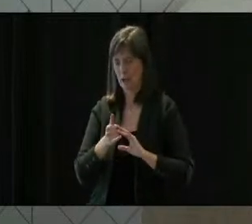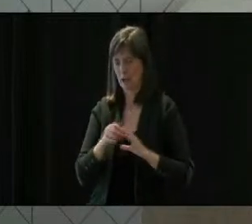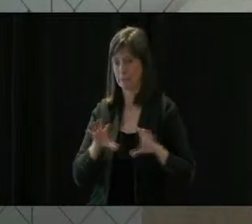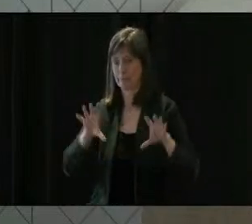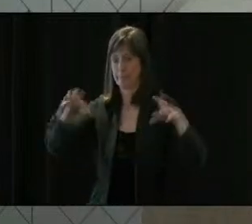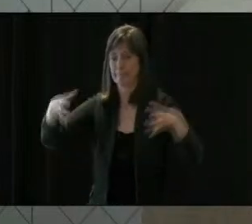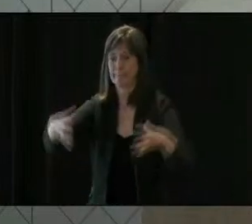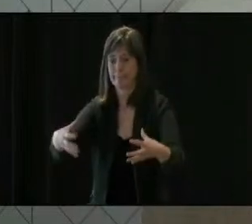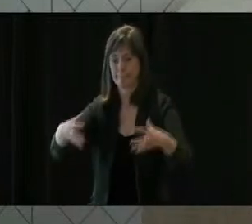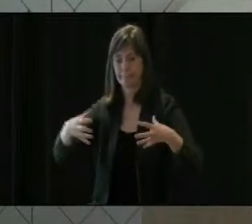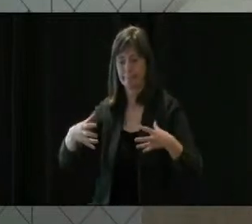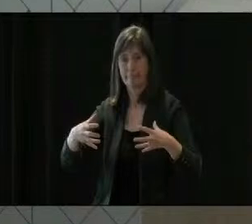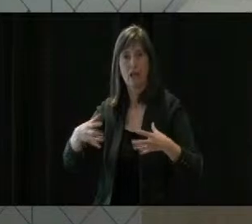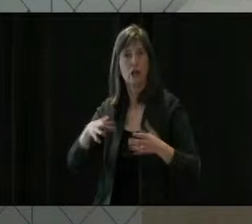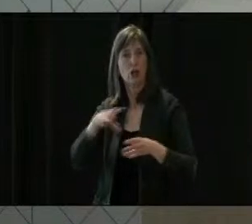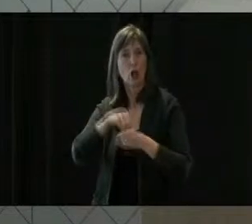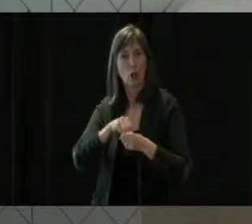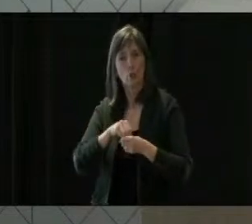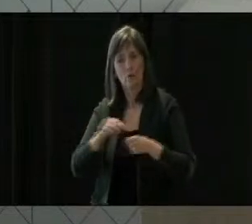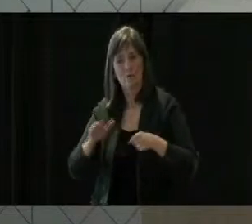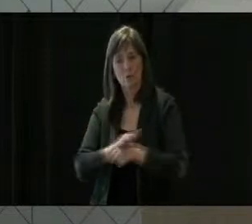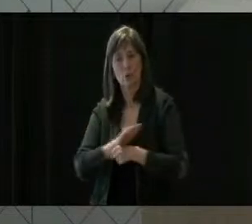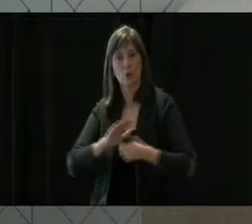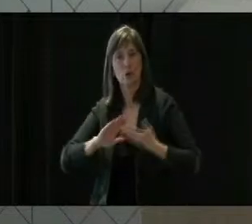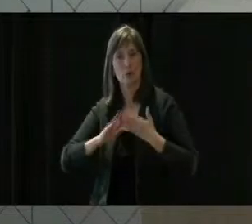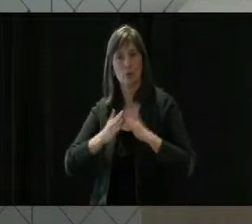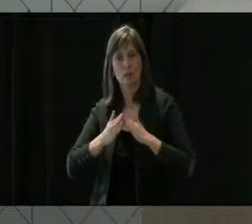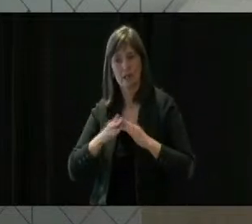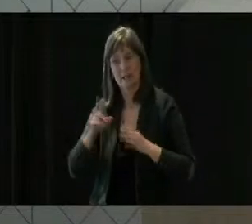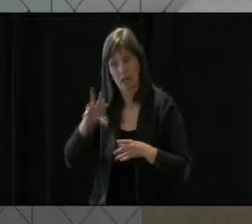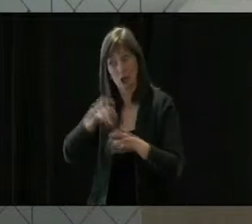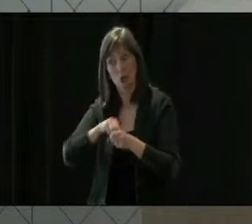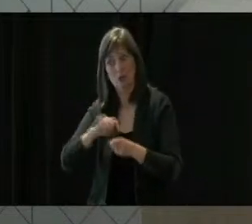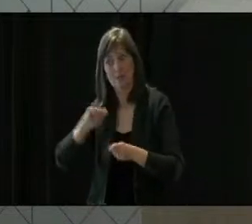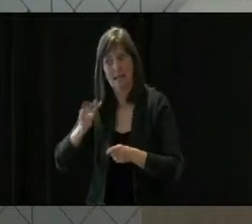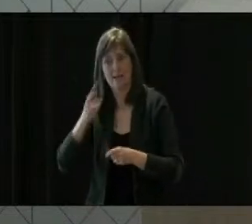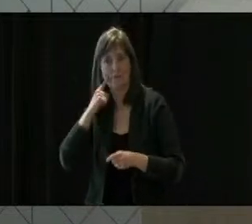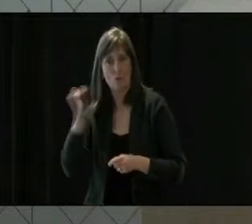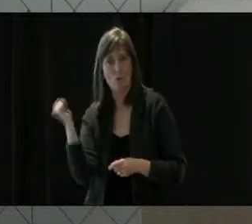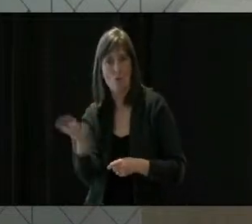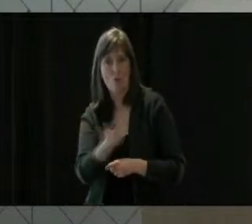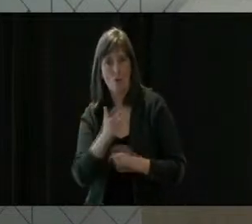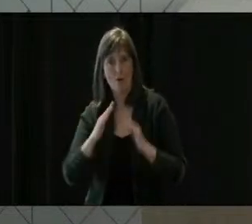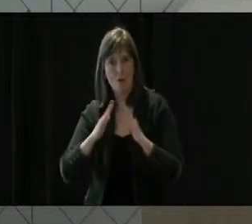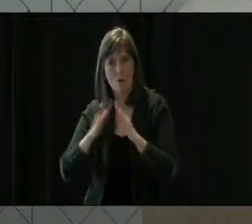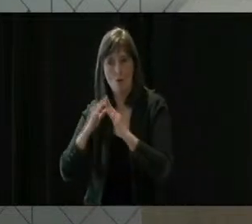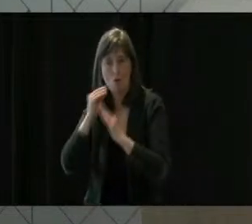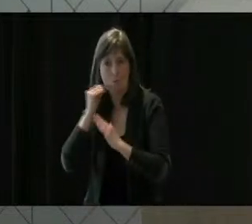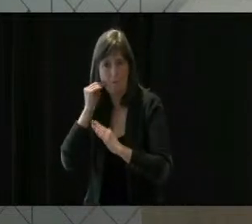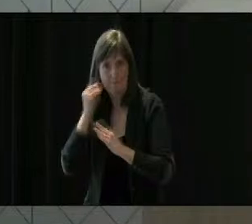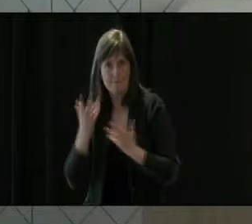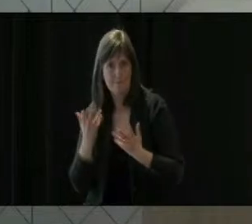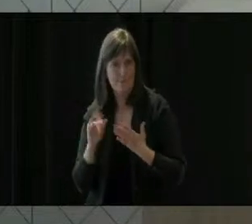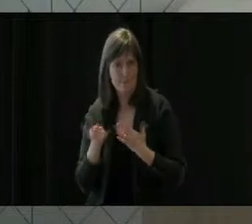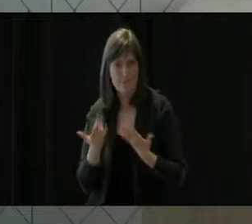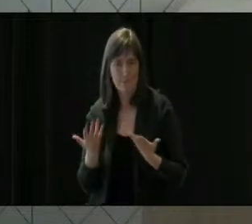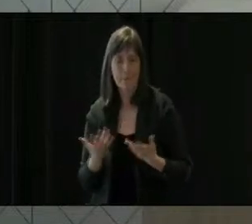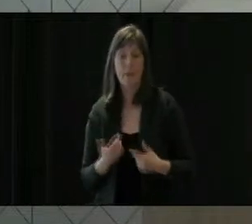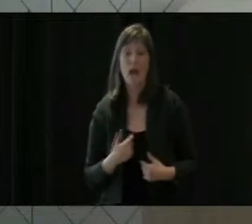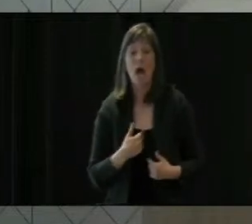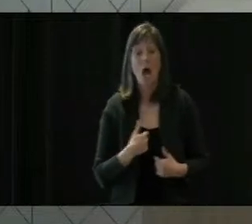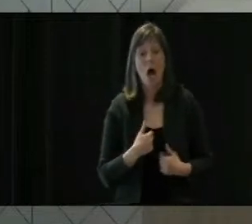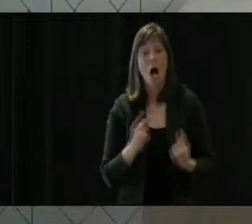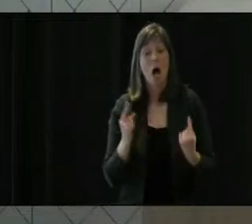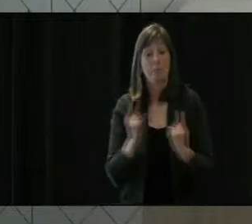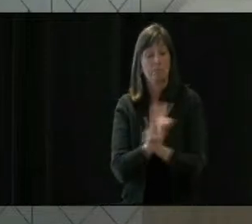We had a little bit of discussion on that, and I had the great advantage of meeting with